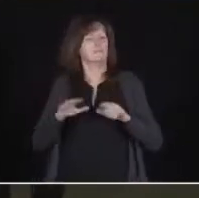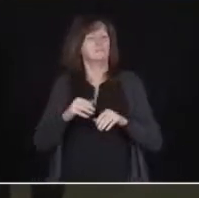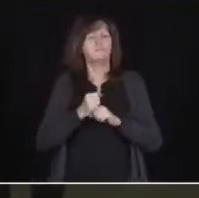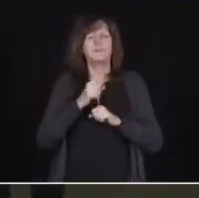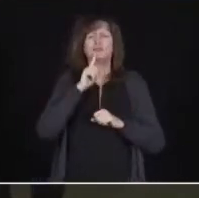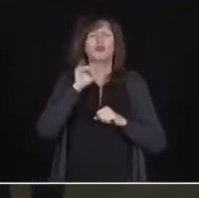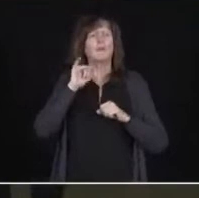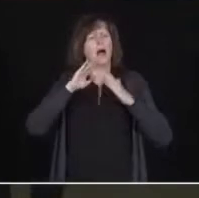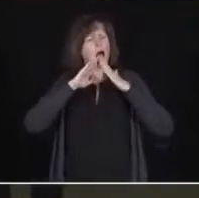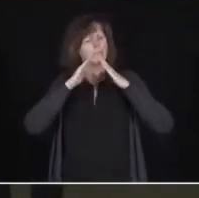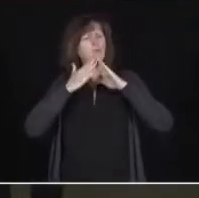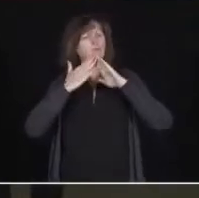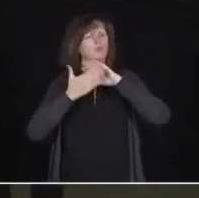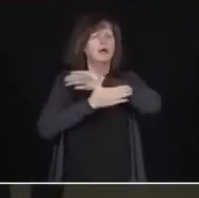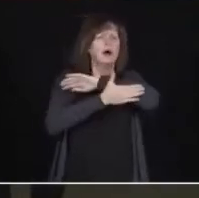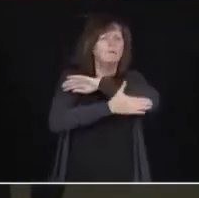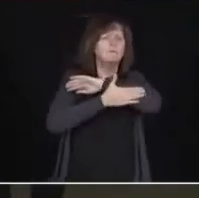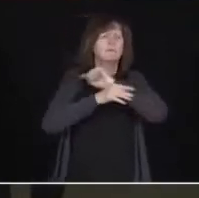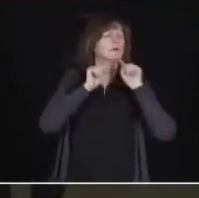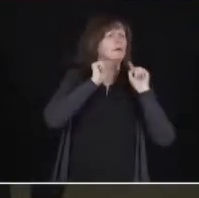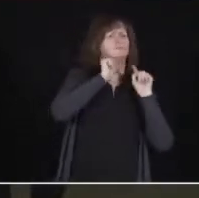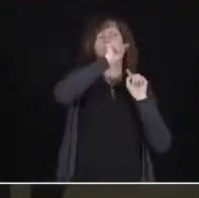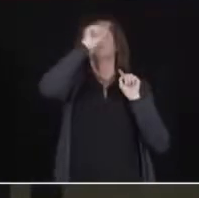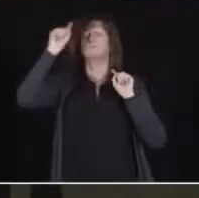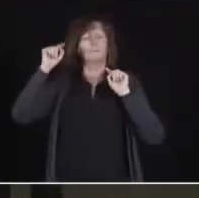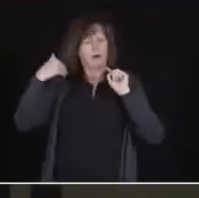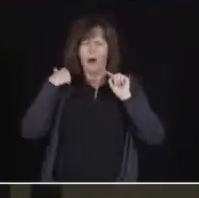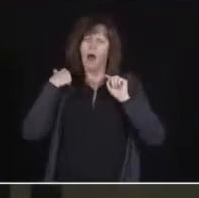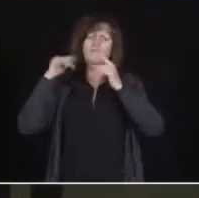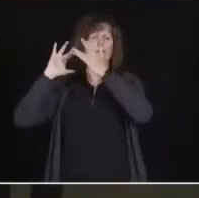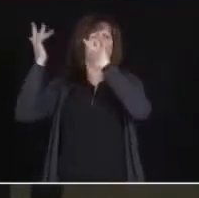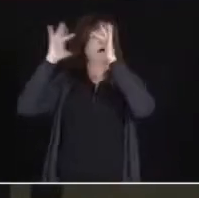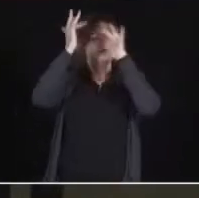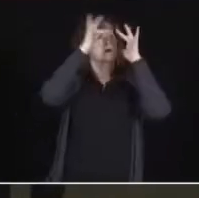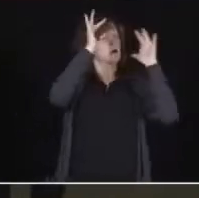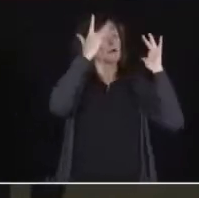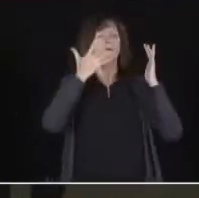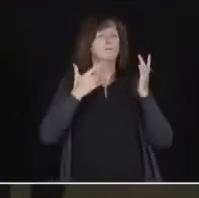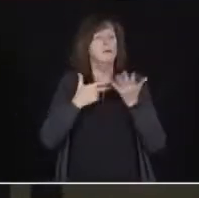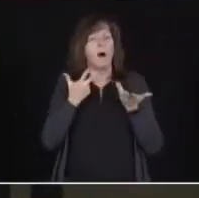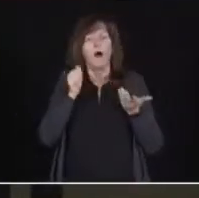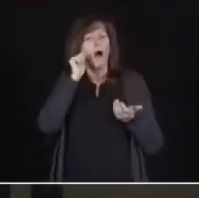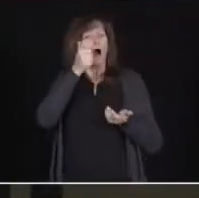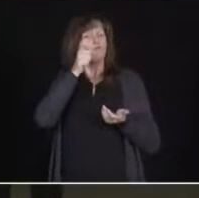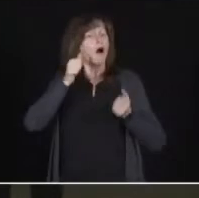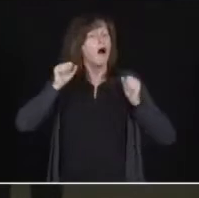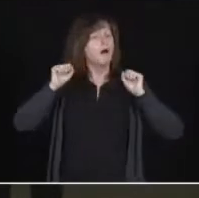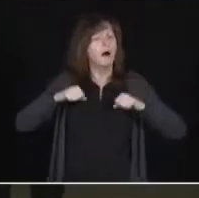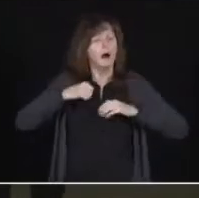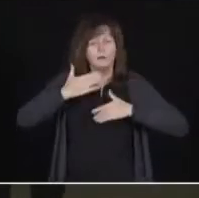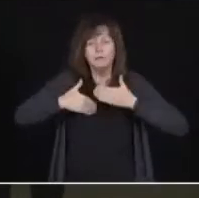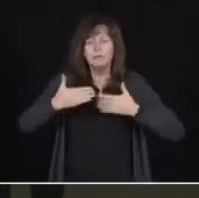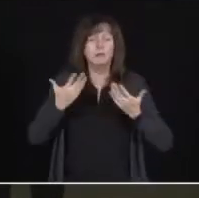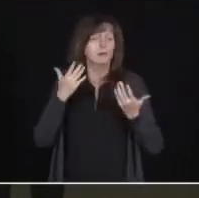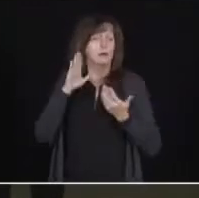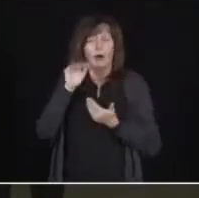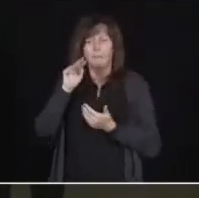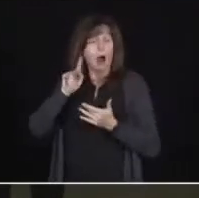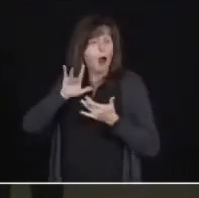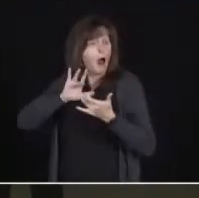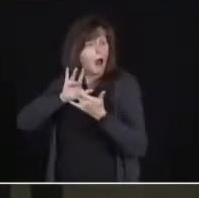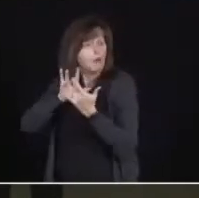they need, so they can carry on with their everyday activities, whether it's banking, shopping, or watching a